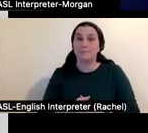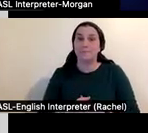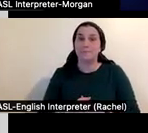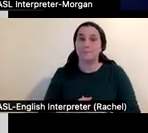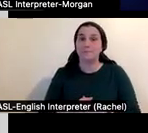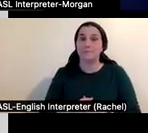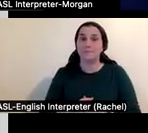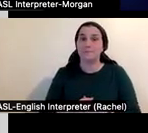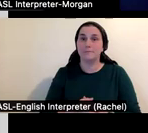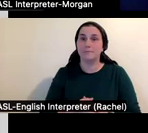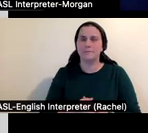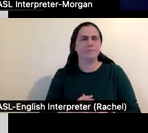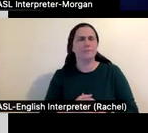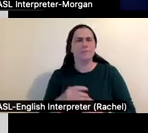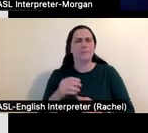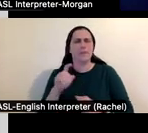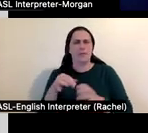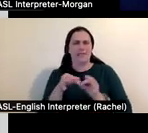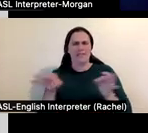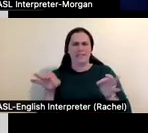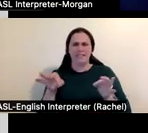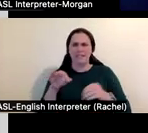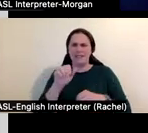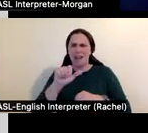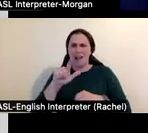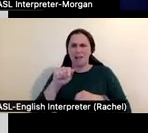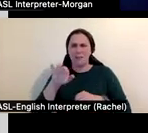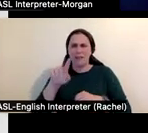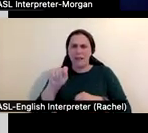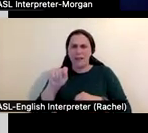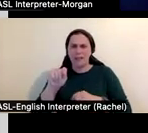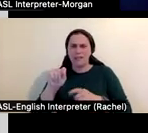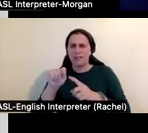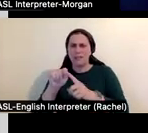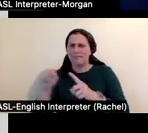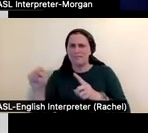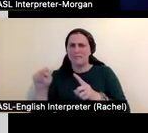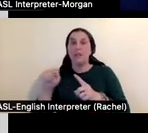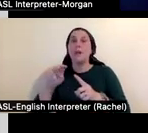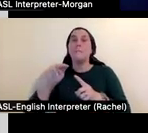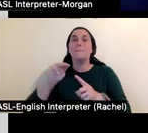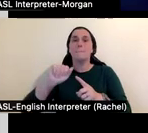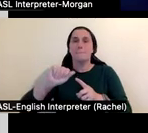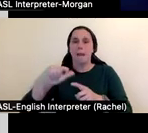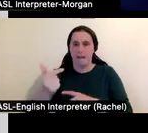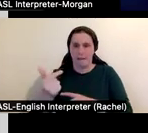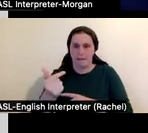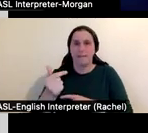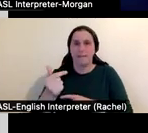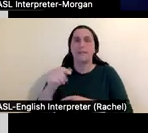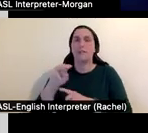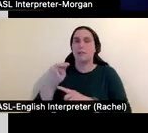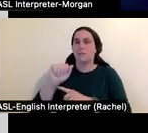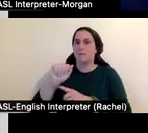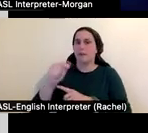What was that sentence, Albert? There? The cats? Mag die Mag, Katze. mag. Let's say mag,